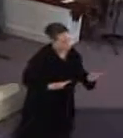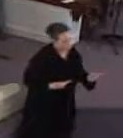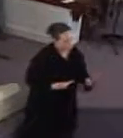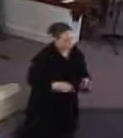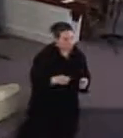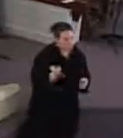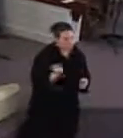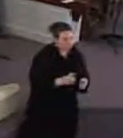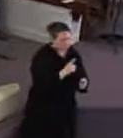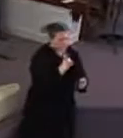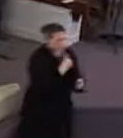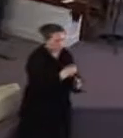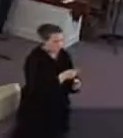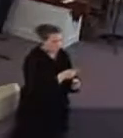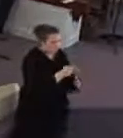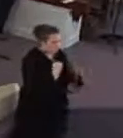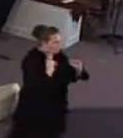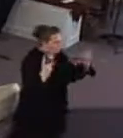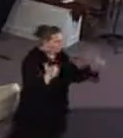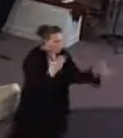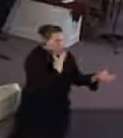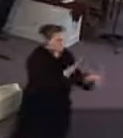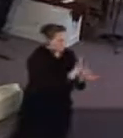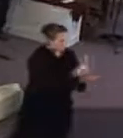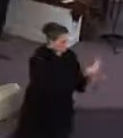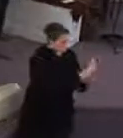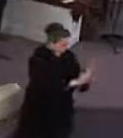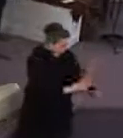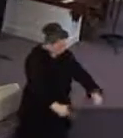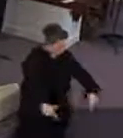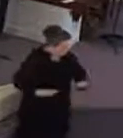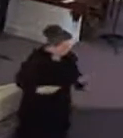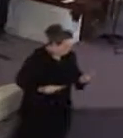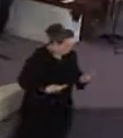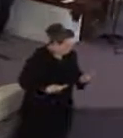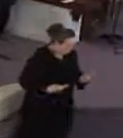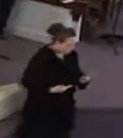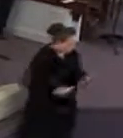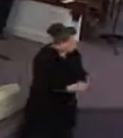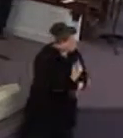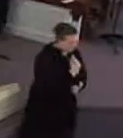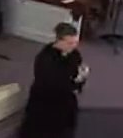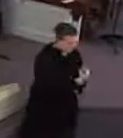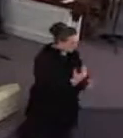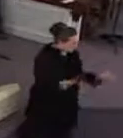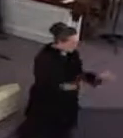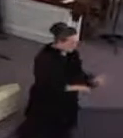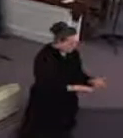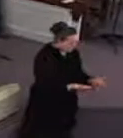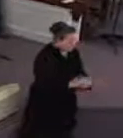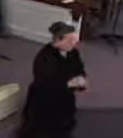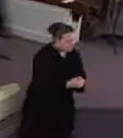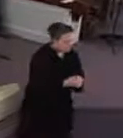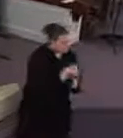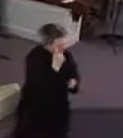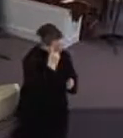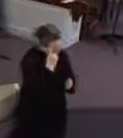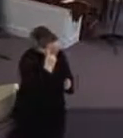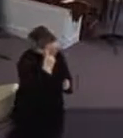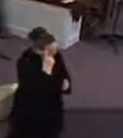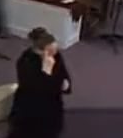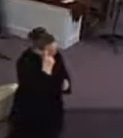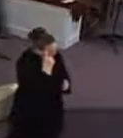with your life. Not one thing. I thought of the horror of those that's going to have to stand before